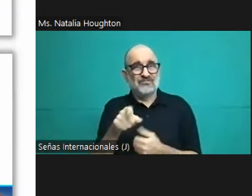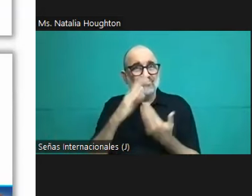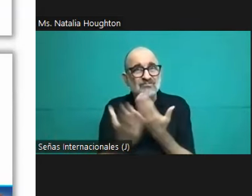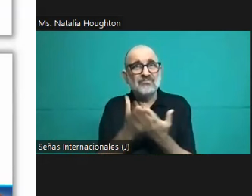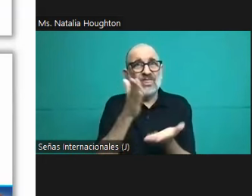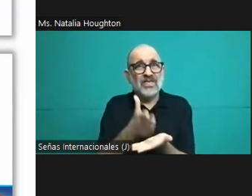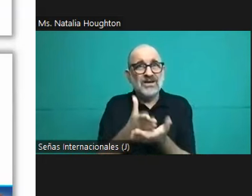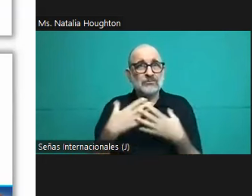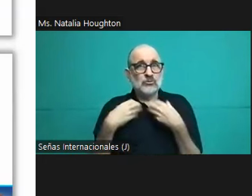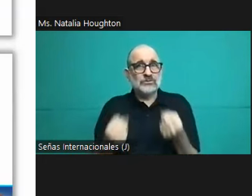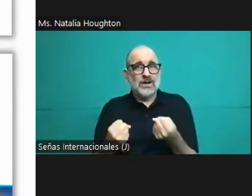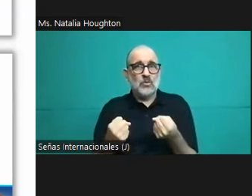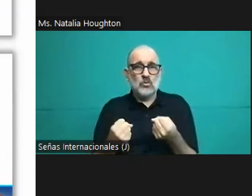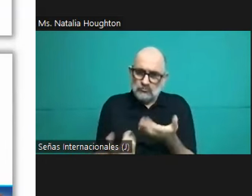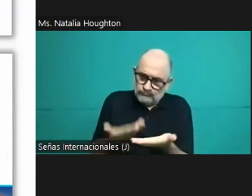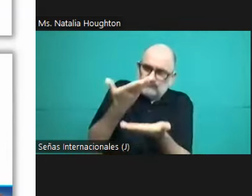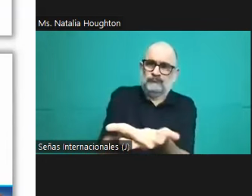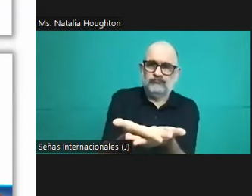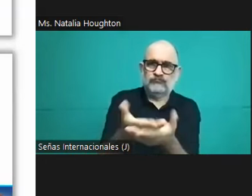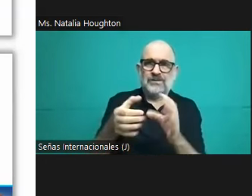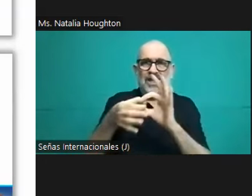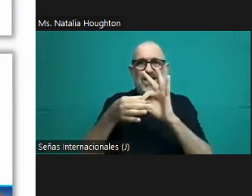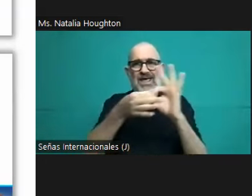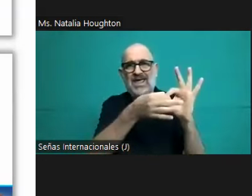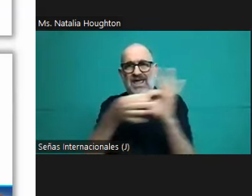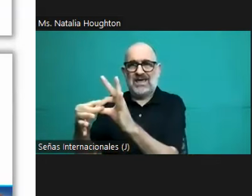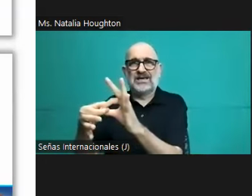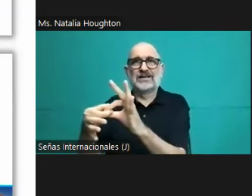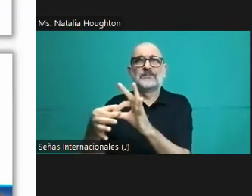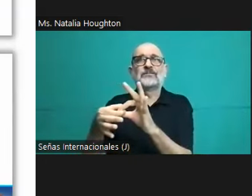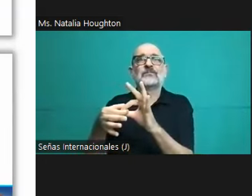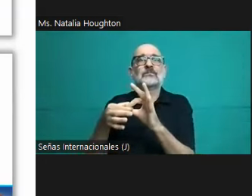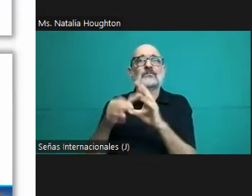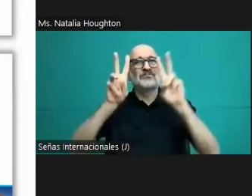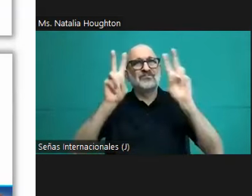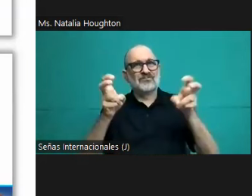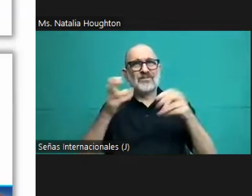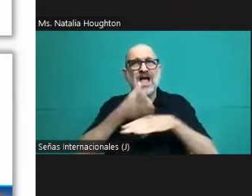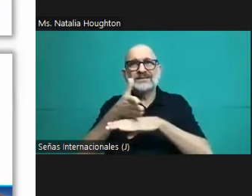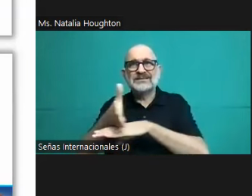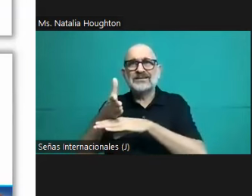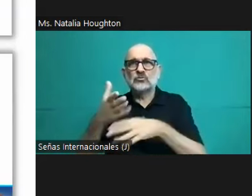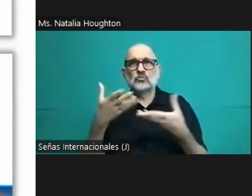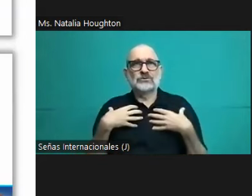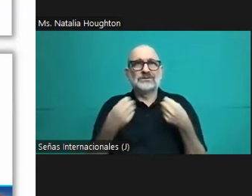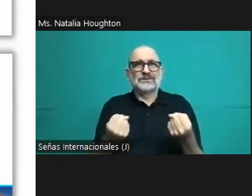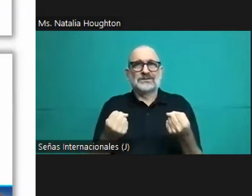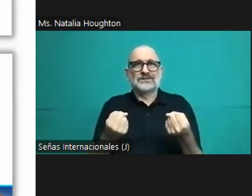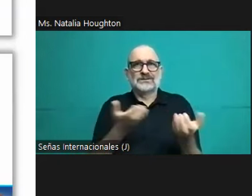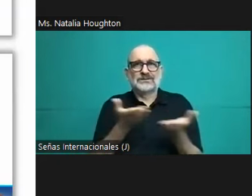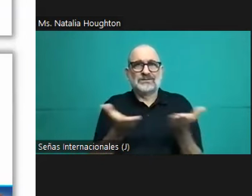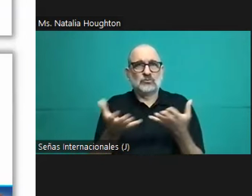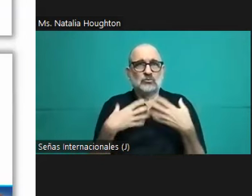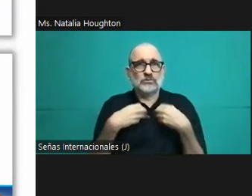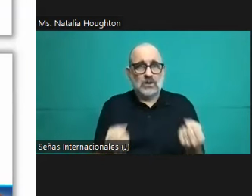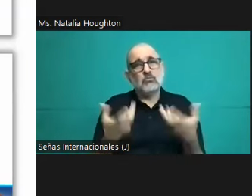as a response to this strategy and this report, we must highlight the